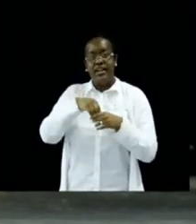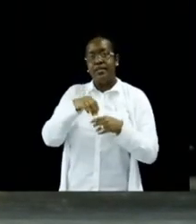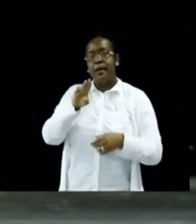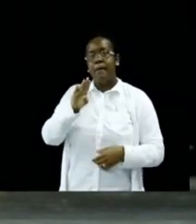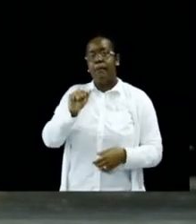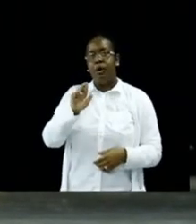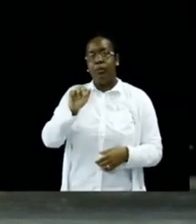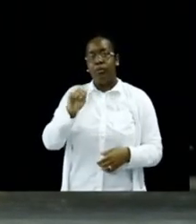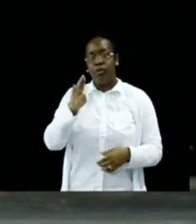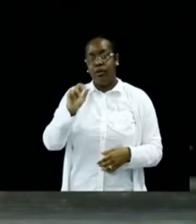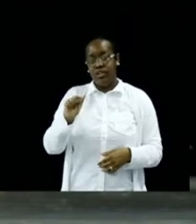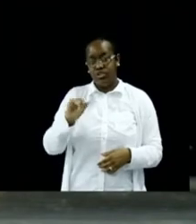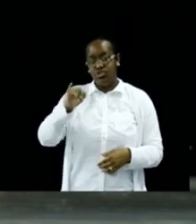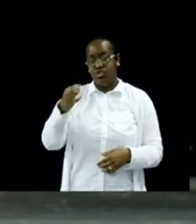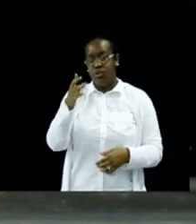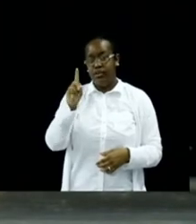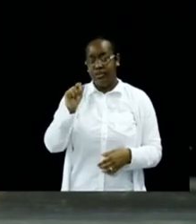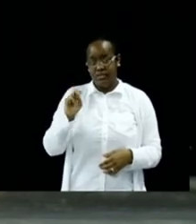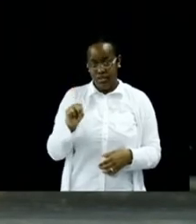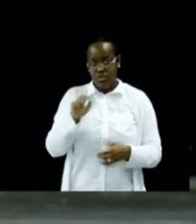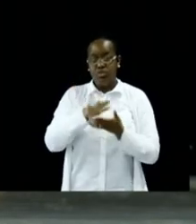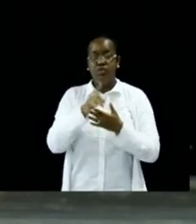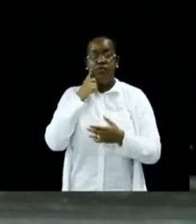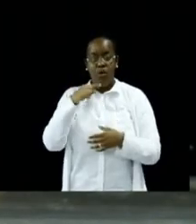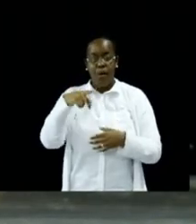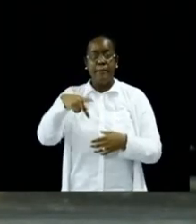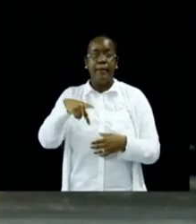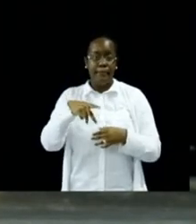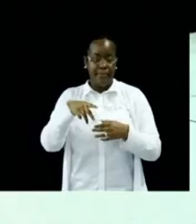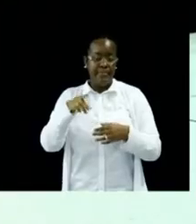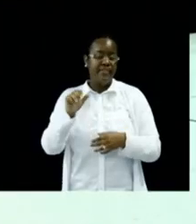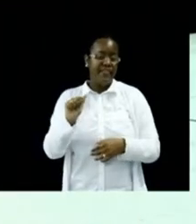Mickey Leland School of Public Affairs.